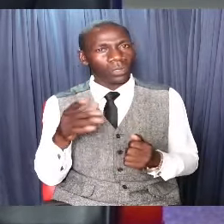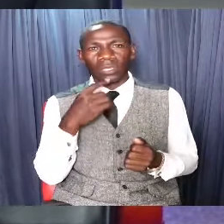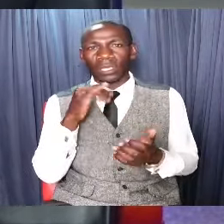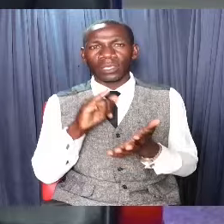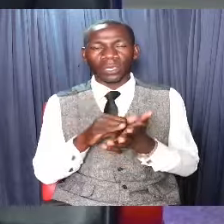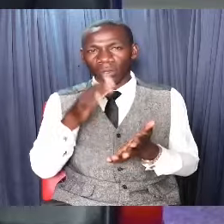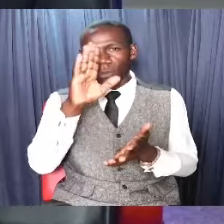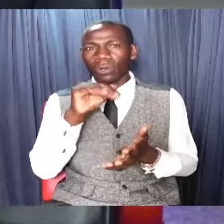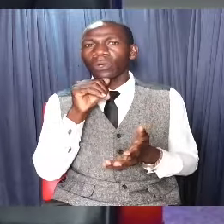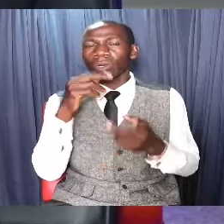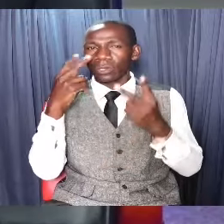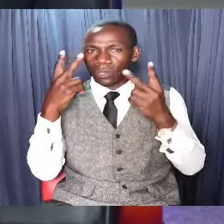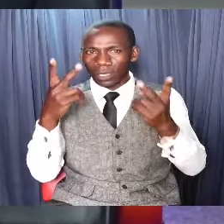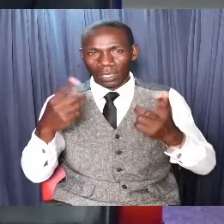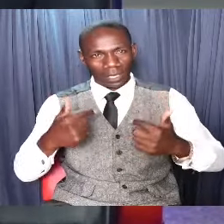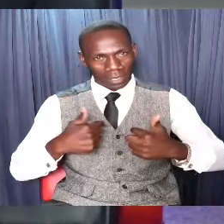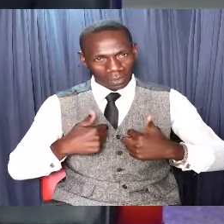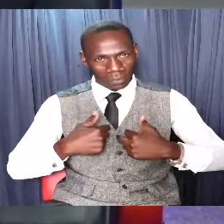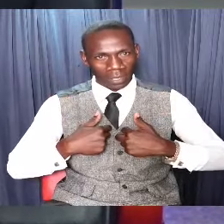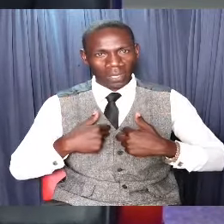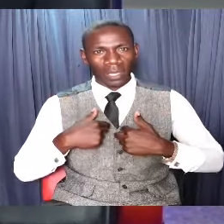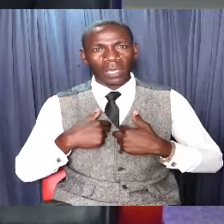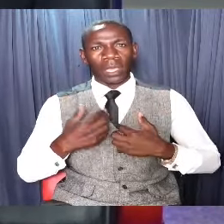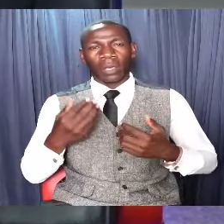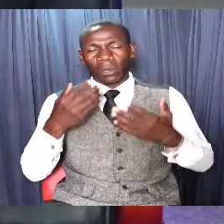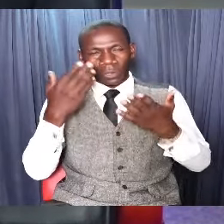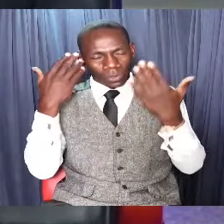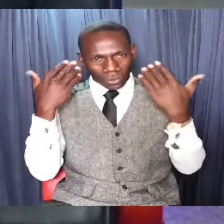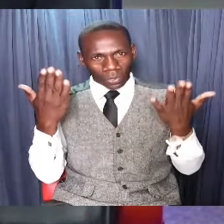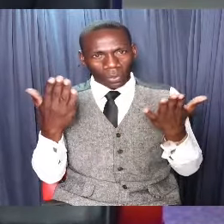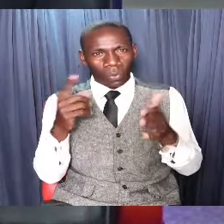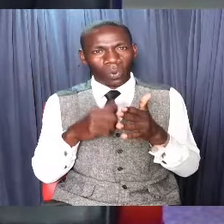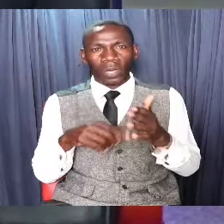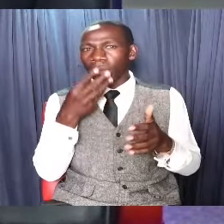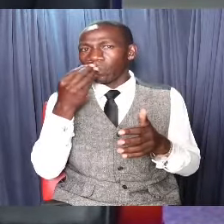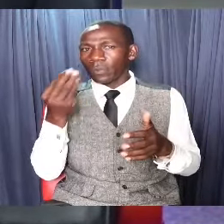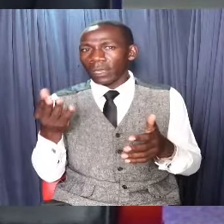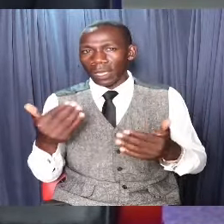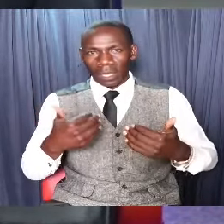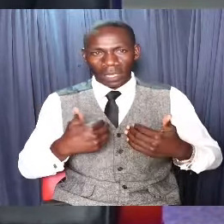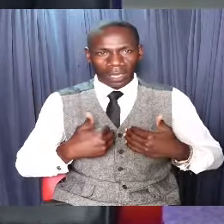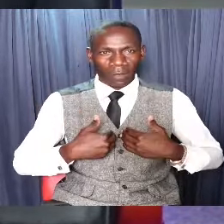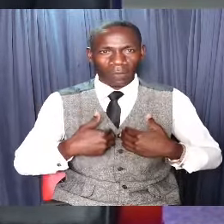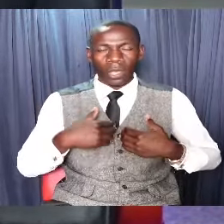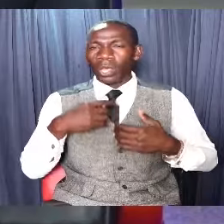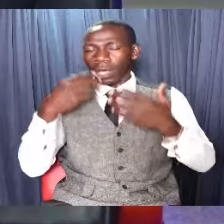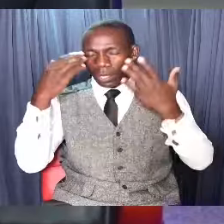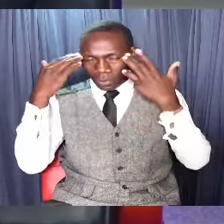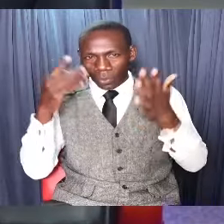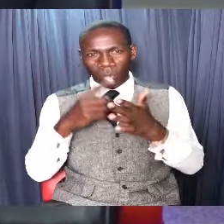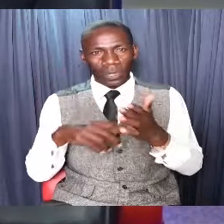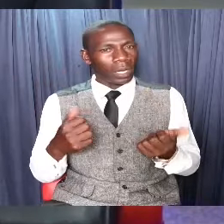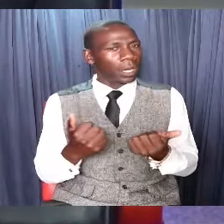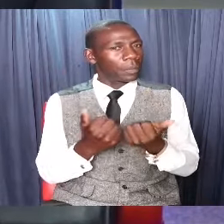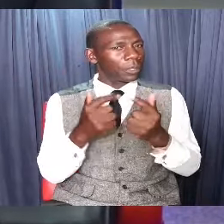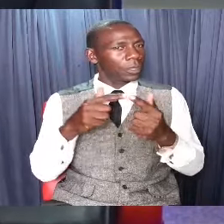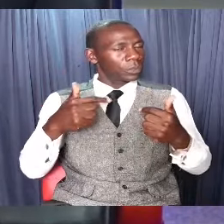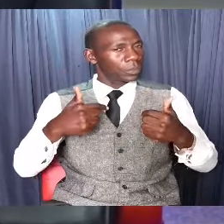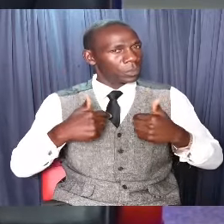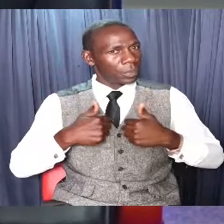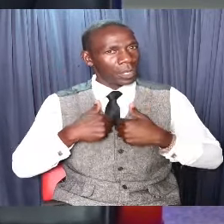Mungu anioni. You say God isn't seeing you. Sijui mimi nalana gani. I don't know what curse I've got. Sijui nilifanywaje. I don't know what was done to me.